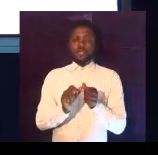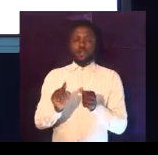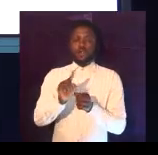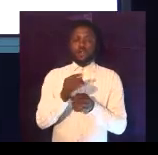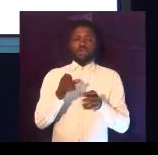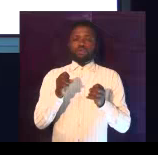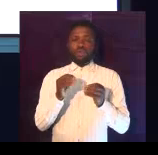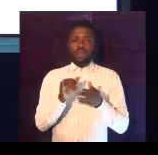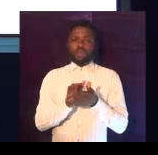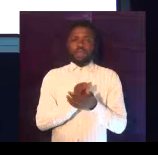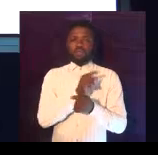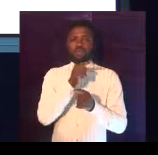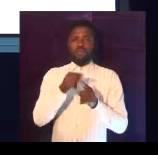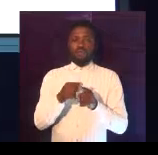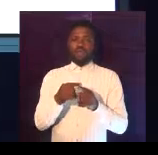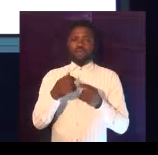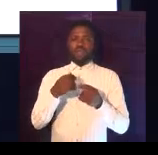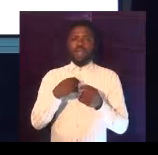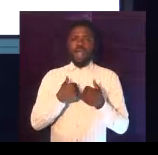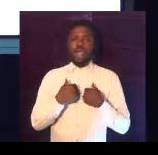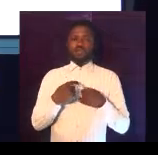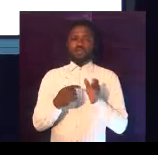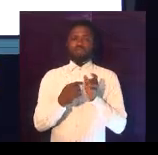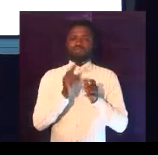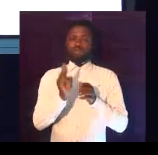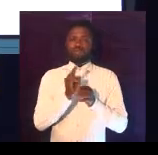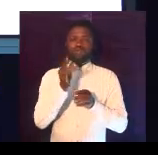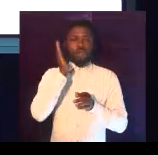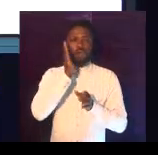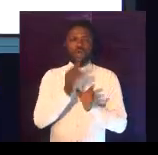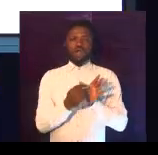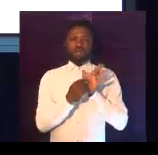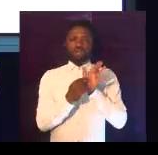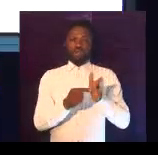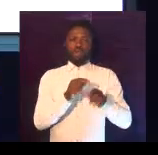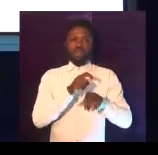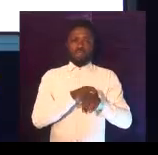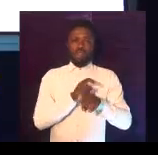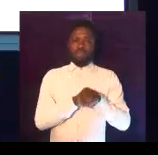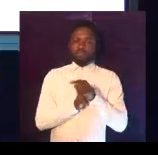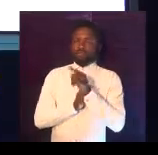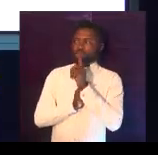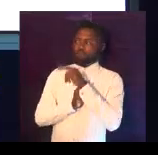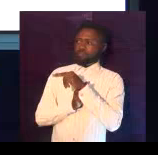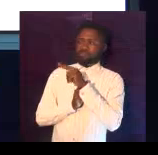Complete each one so that when as used here, we show time.